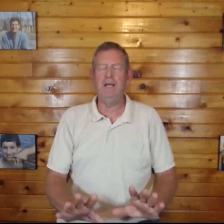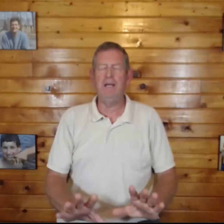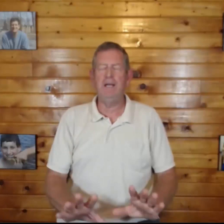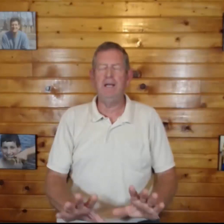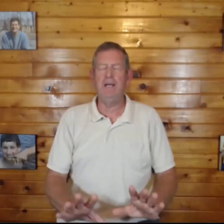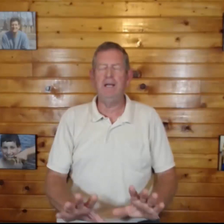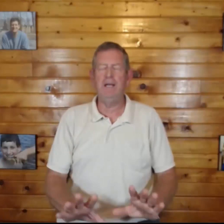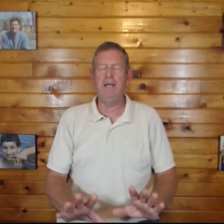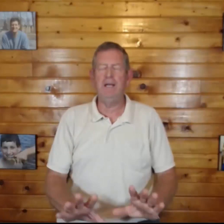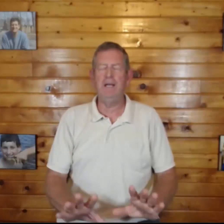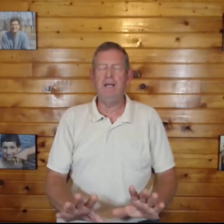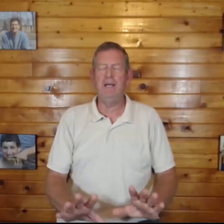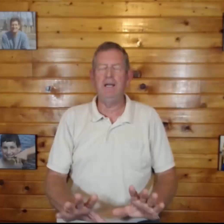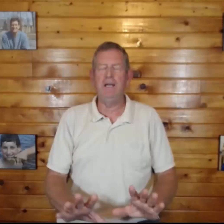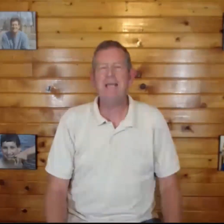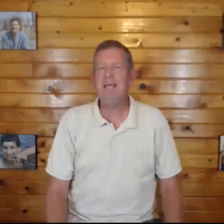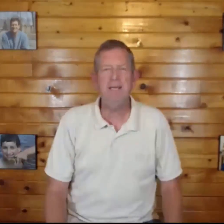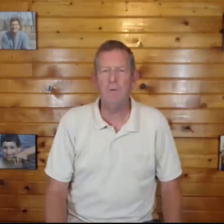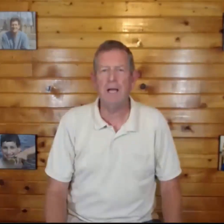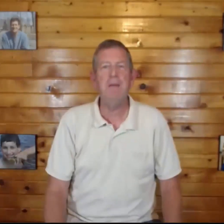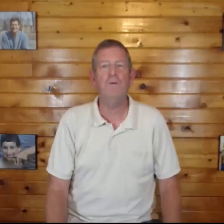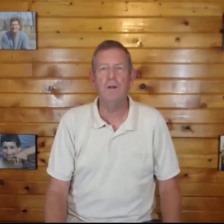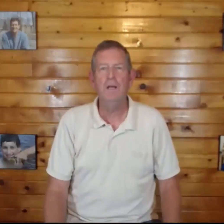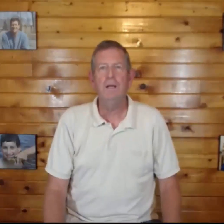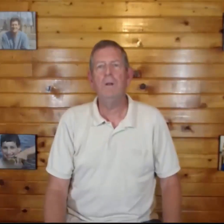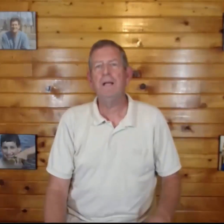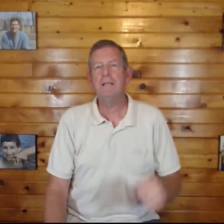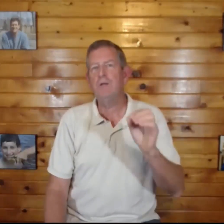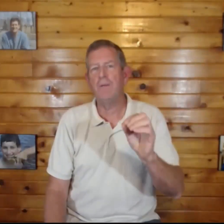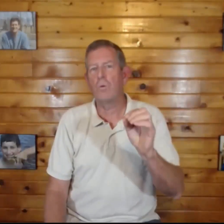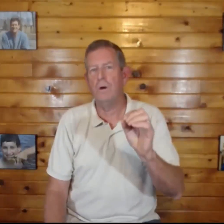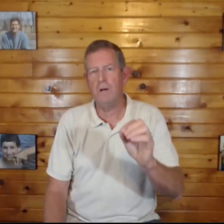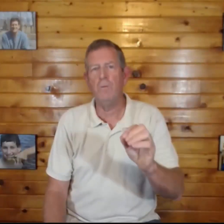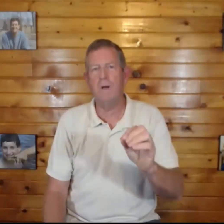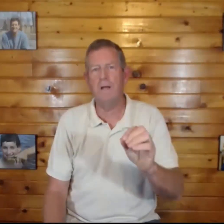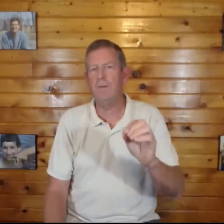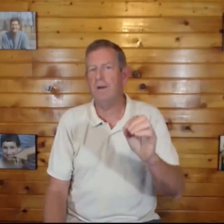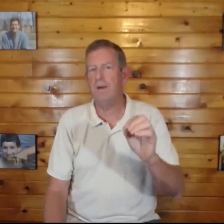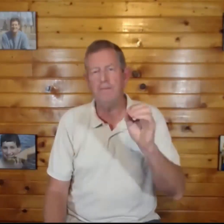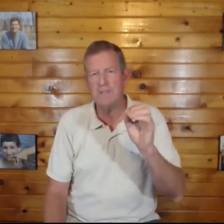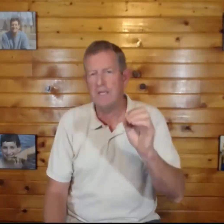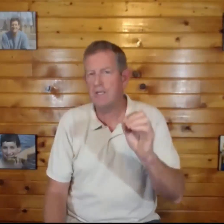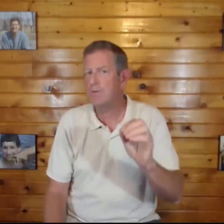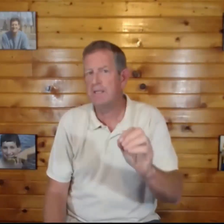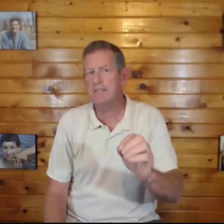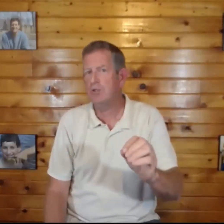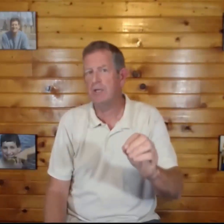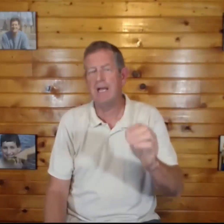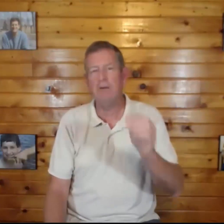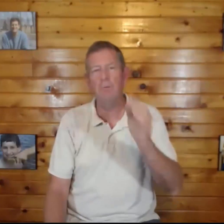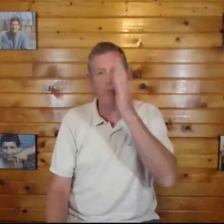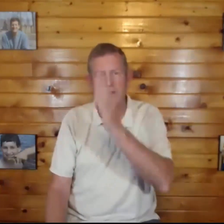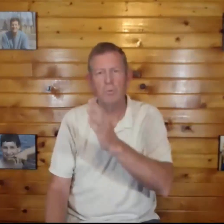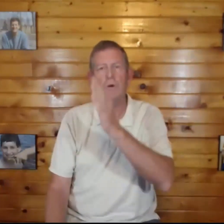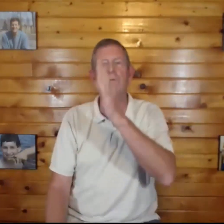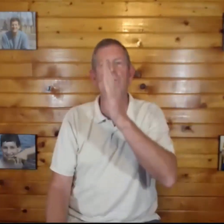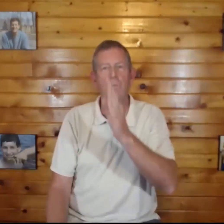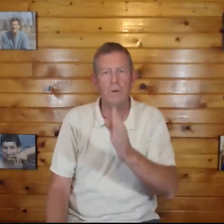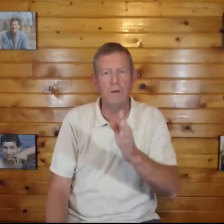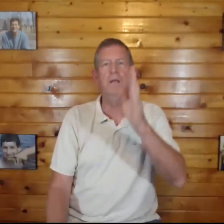I wanted to say, "No, Mrs. Dupré, thanks, but I can't eat anymore. I'm full." Well, because I've been taught in the wrong way with a lot of emphasis